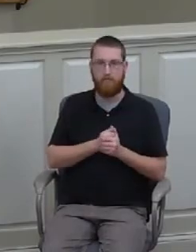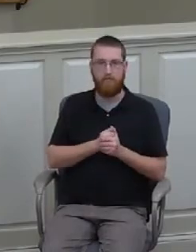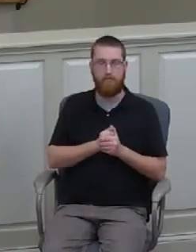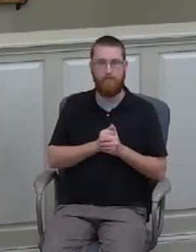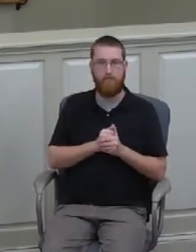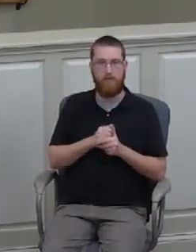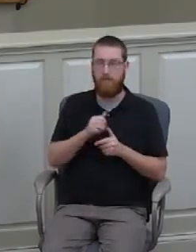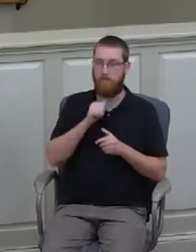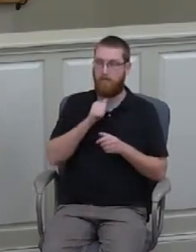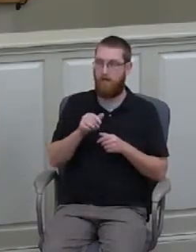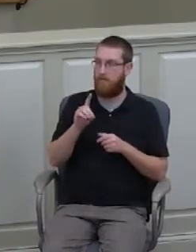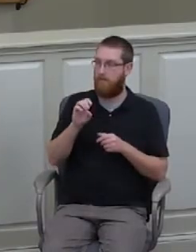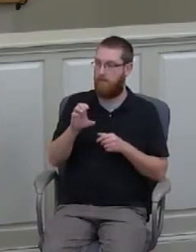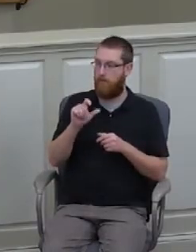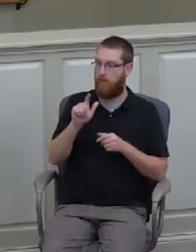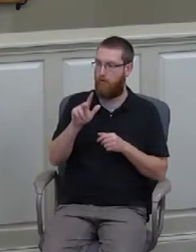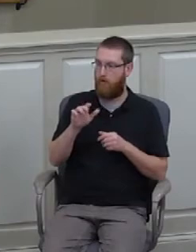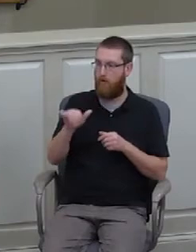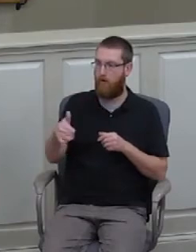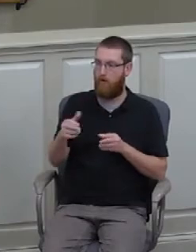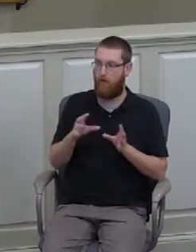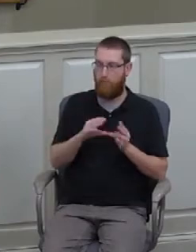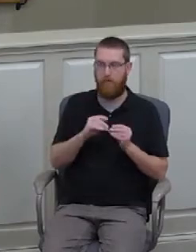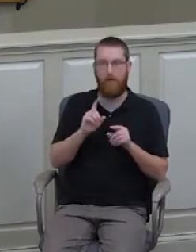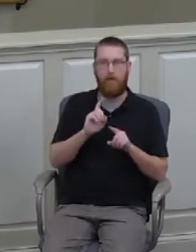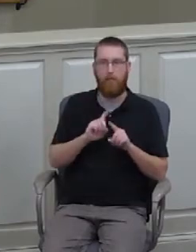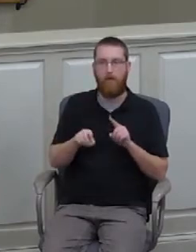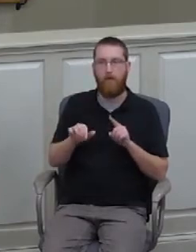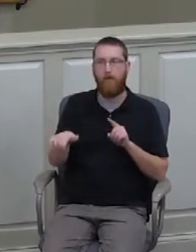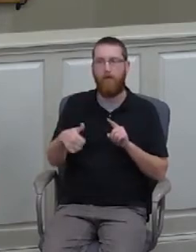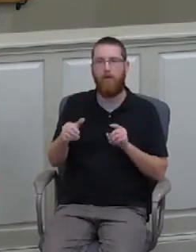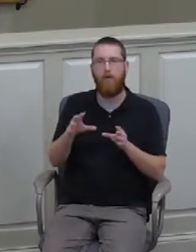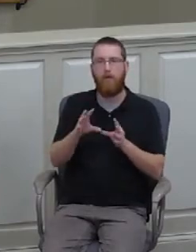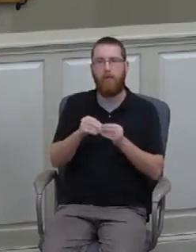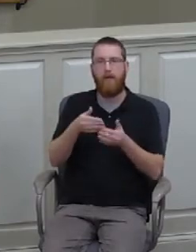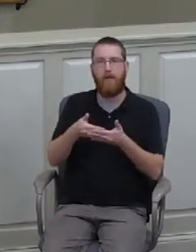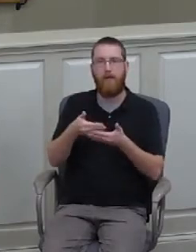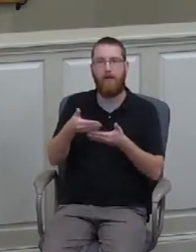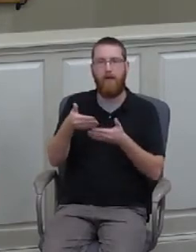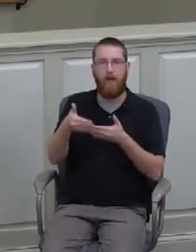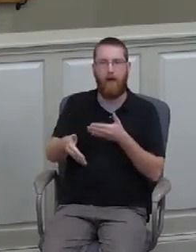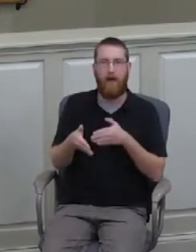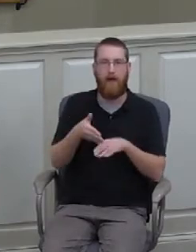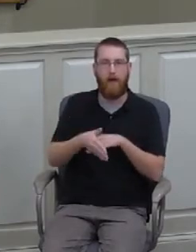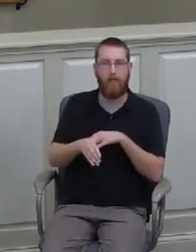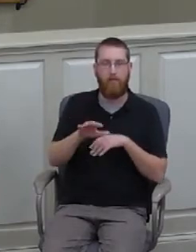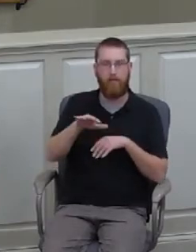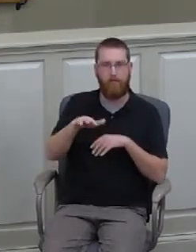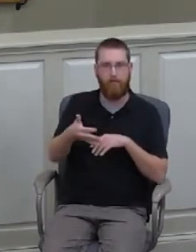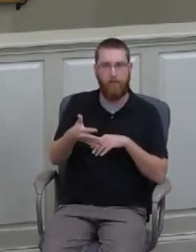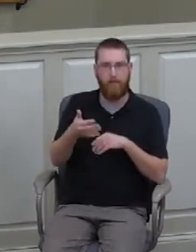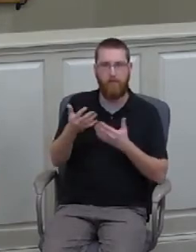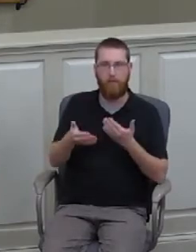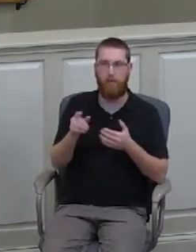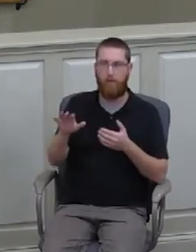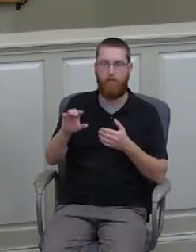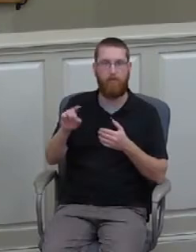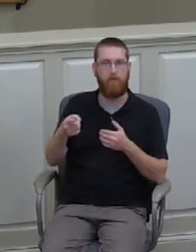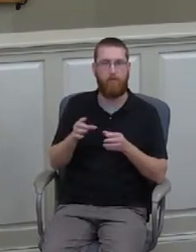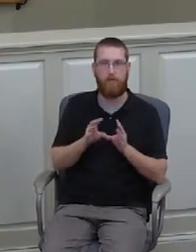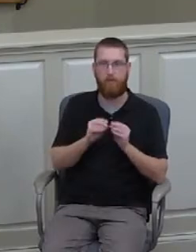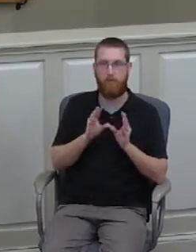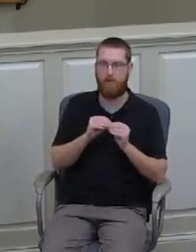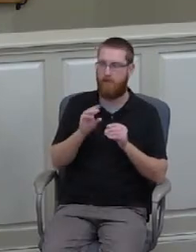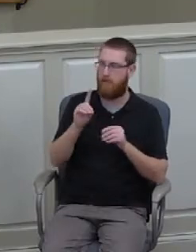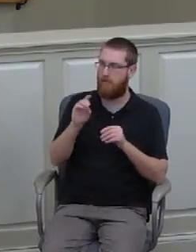not the 23rd, but if there's some other meeting, after the 5th, I understand. possibly it's your first meeting in